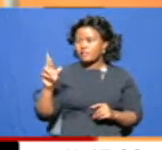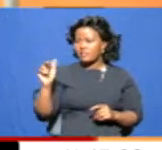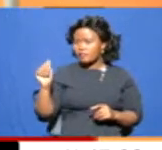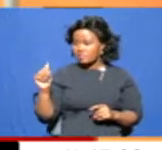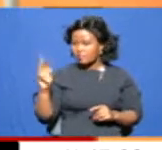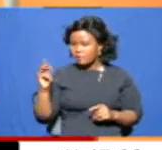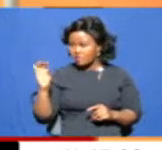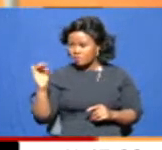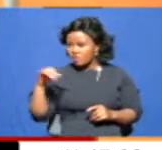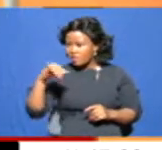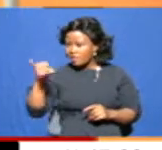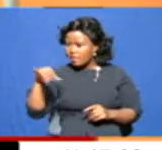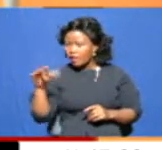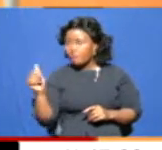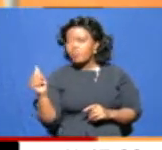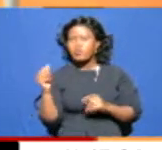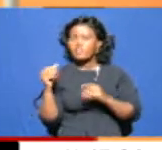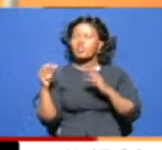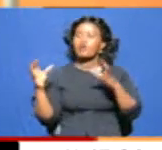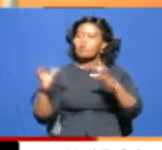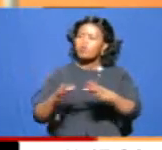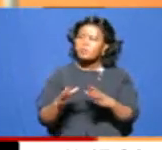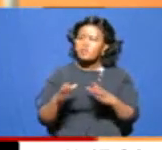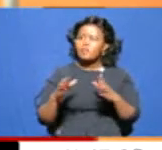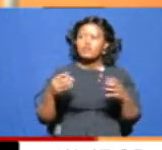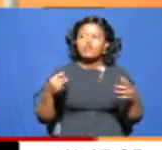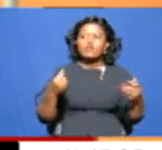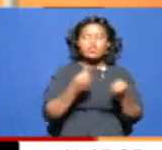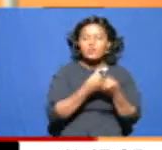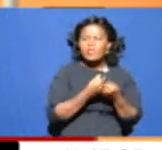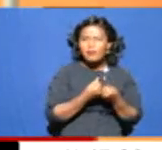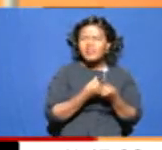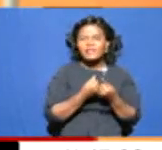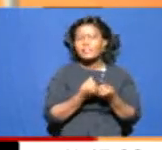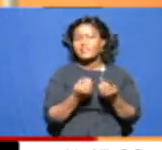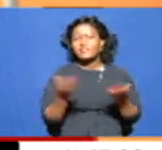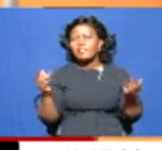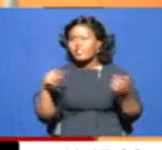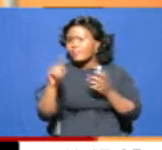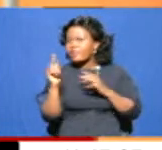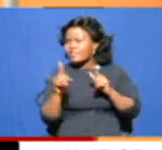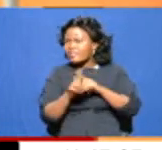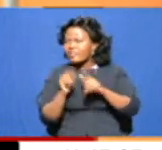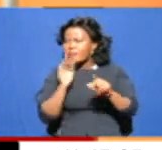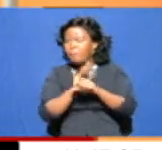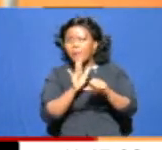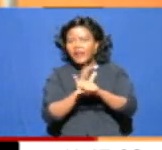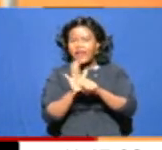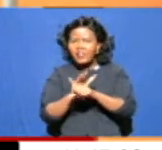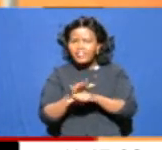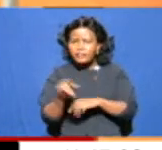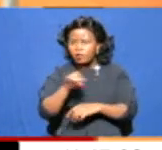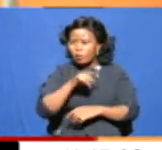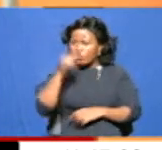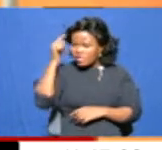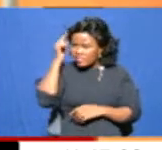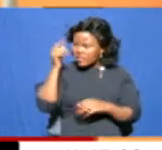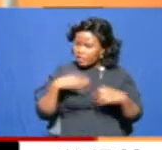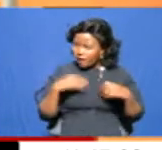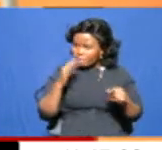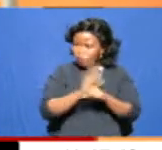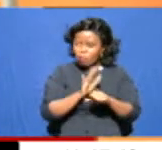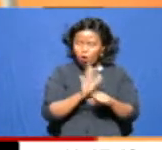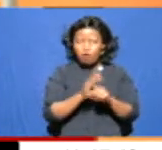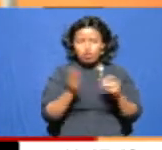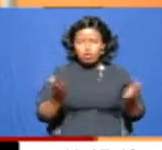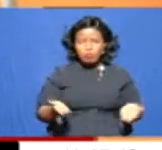Karamoja Super Cup, of course the tournament, is it like so many other tournaments whereby we say we are holding tournaments to promote football, but then again,